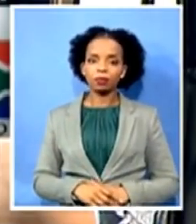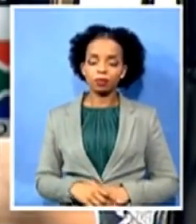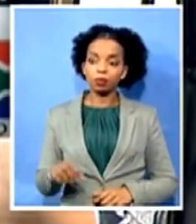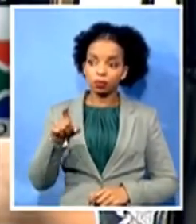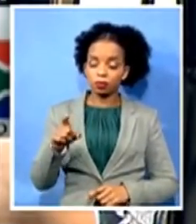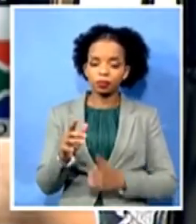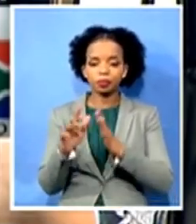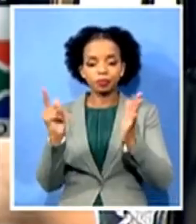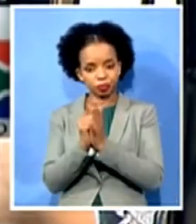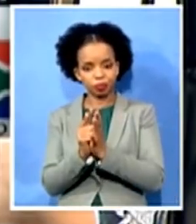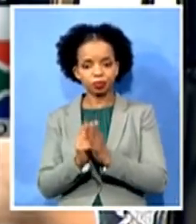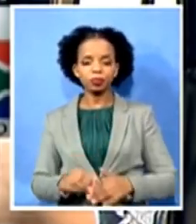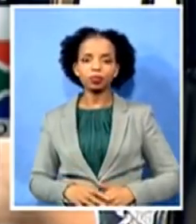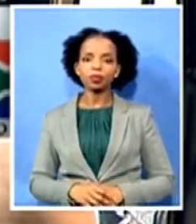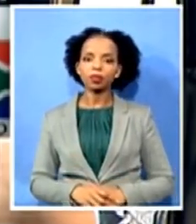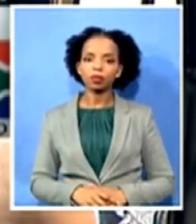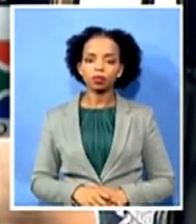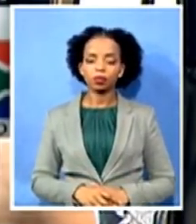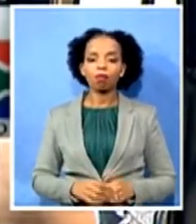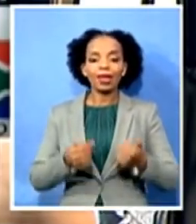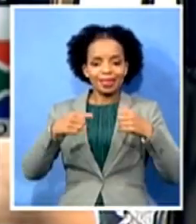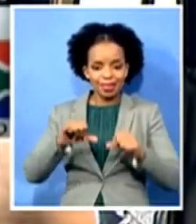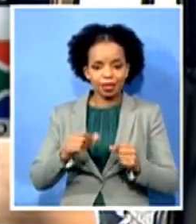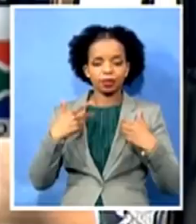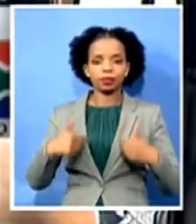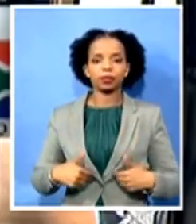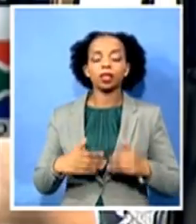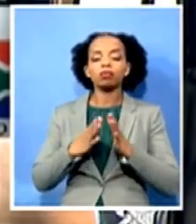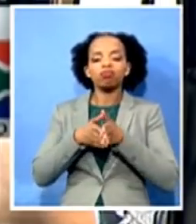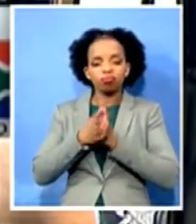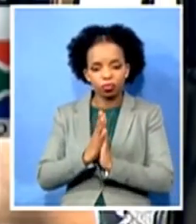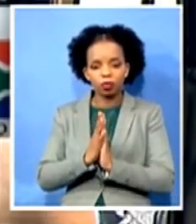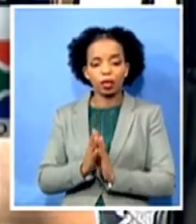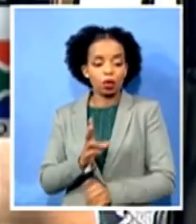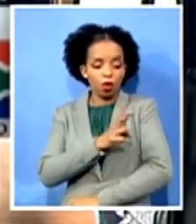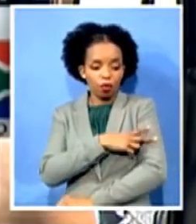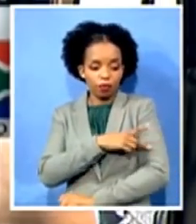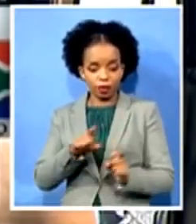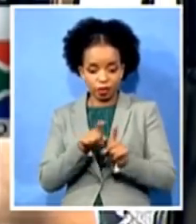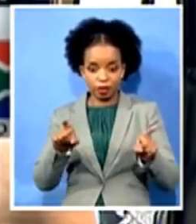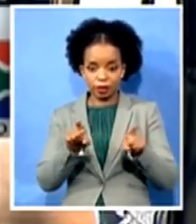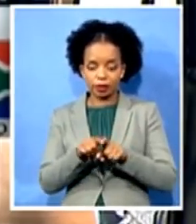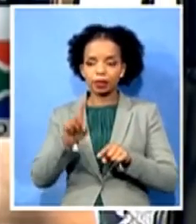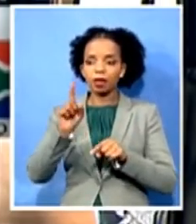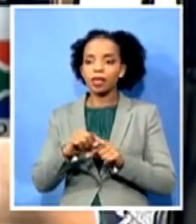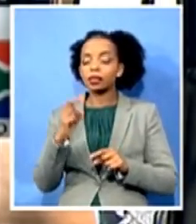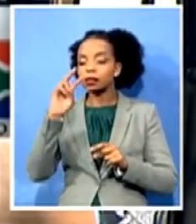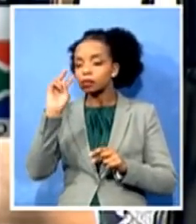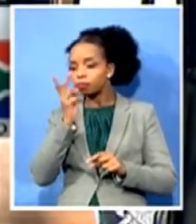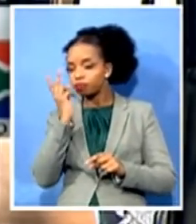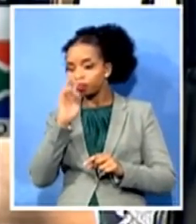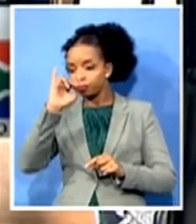Then I requested the officials to go through and develop that database and bring the final